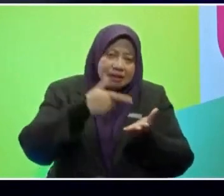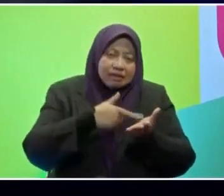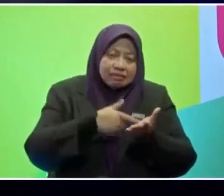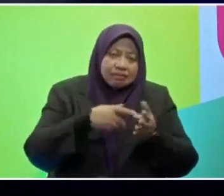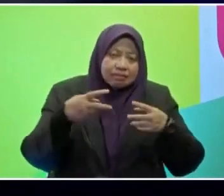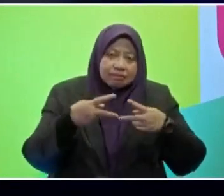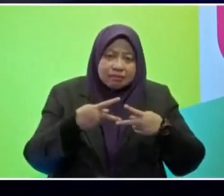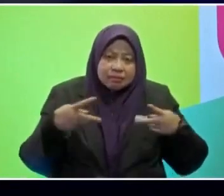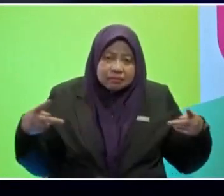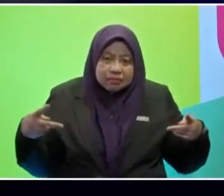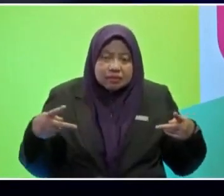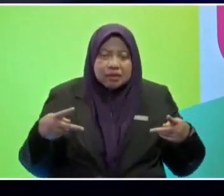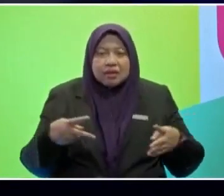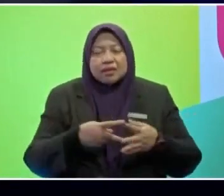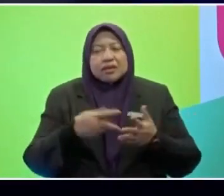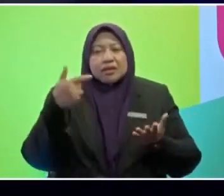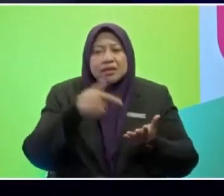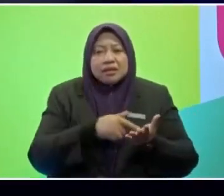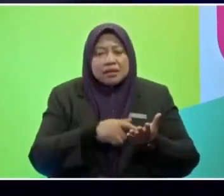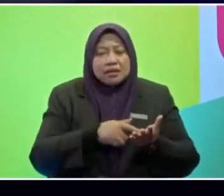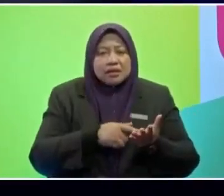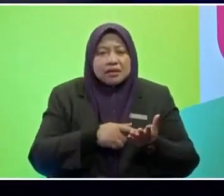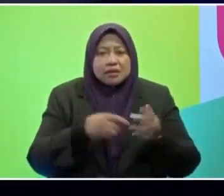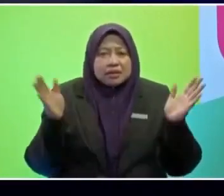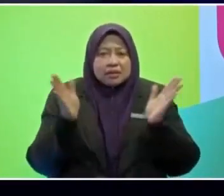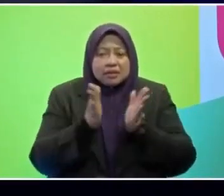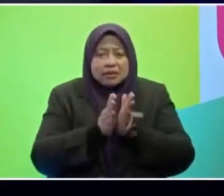the light source and the object is farther from each other,